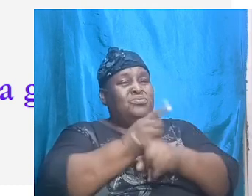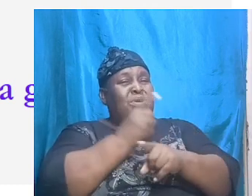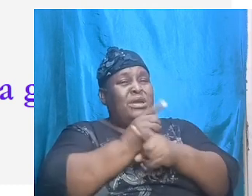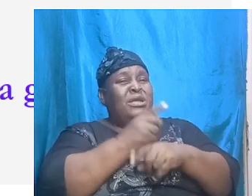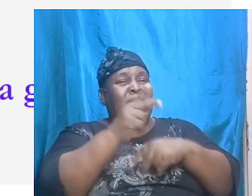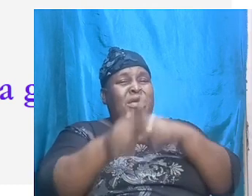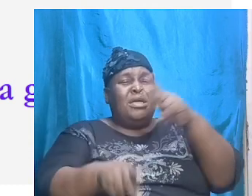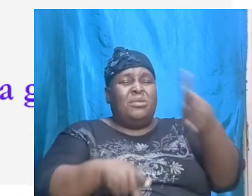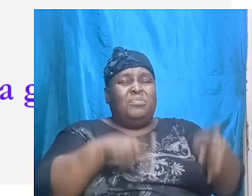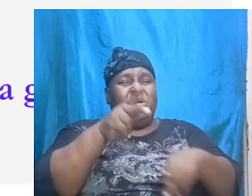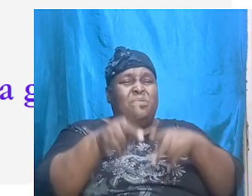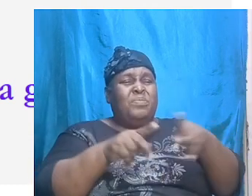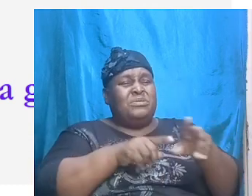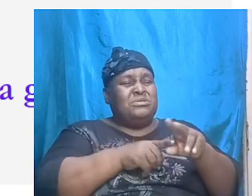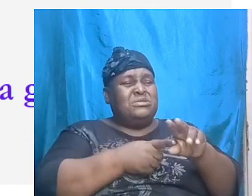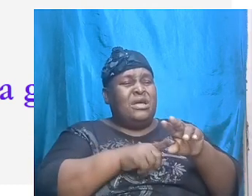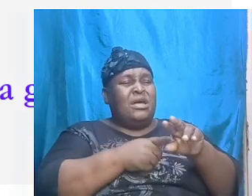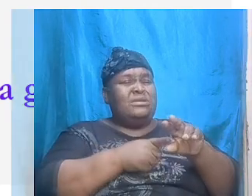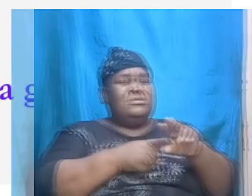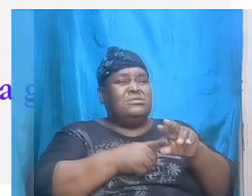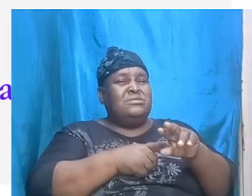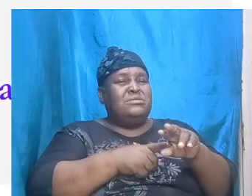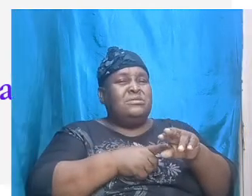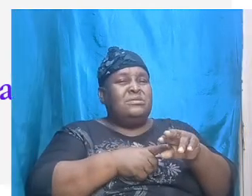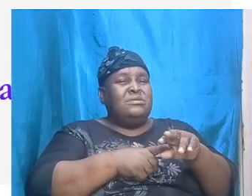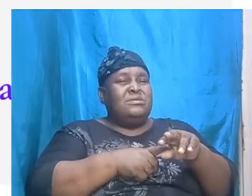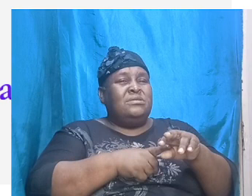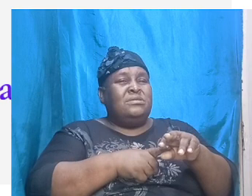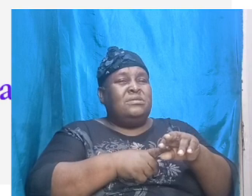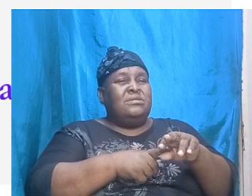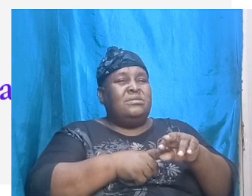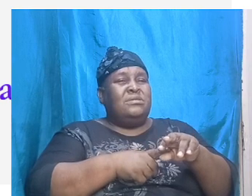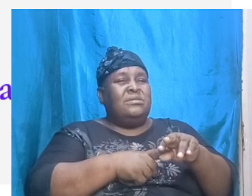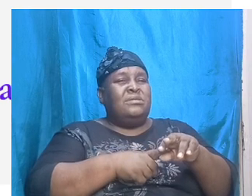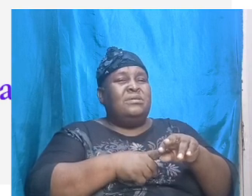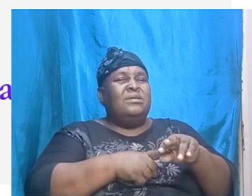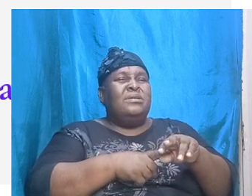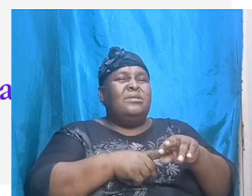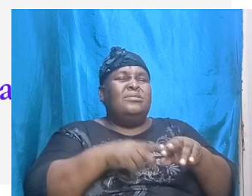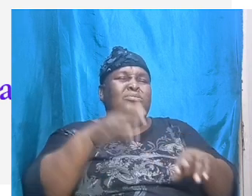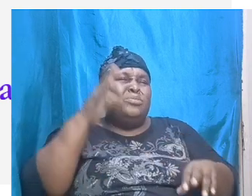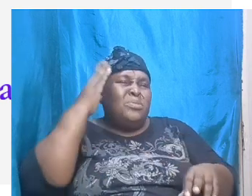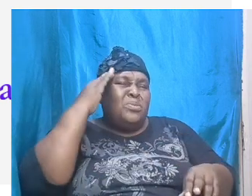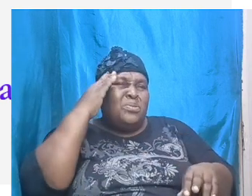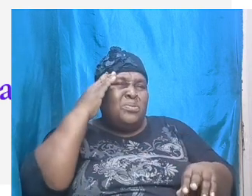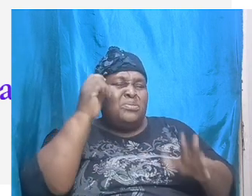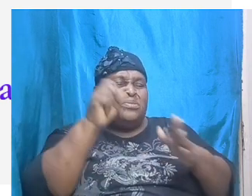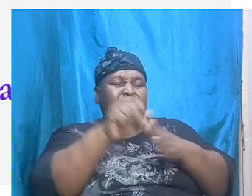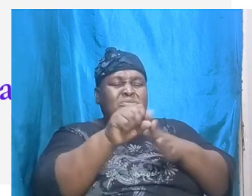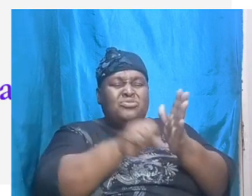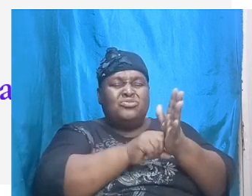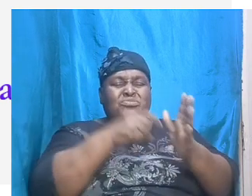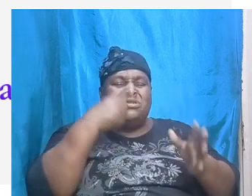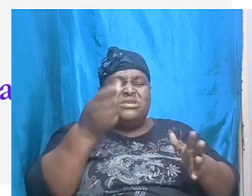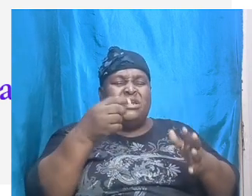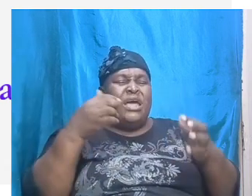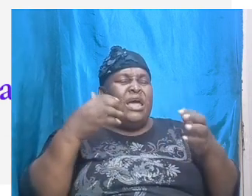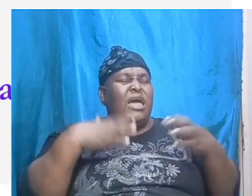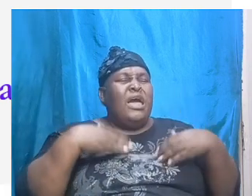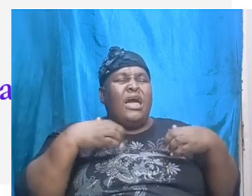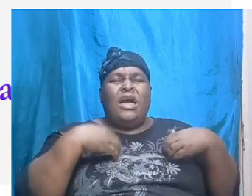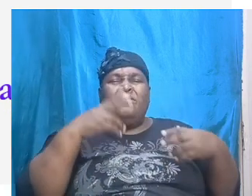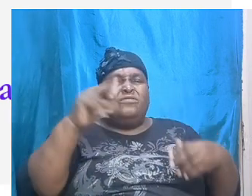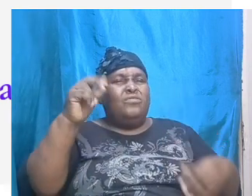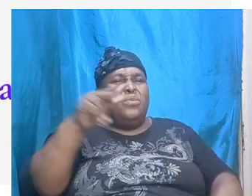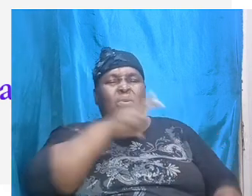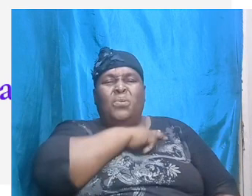people start putting down, and notice the scripture said they have no king. That was, I found that part interesting. In other words, the only king that